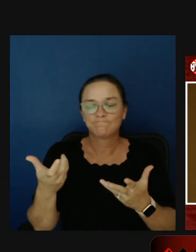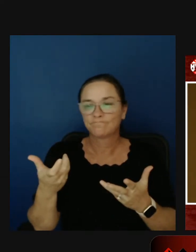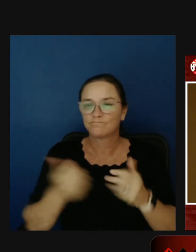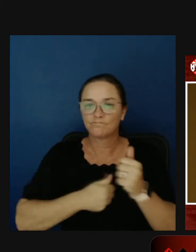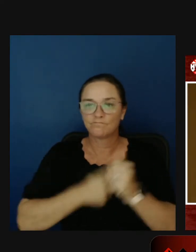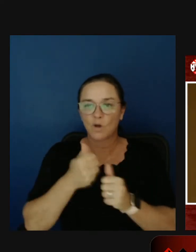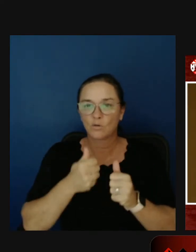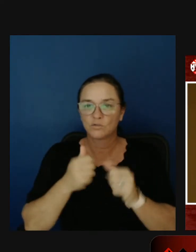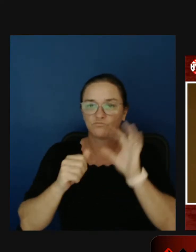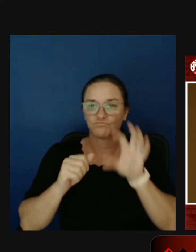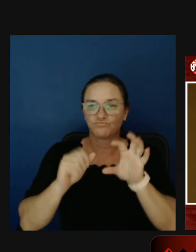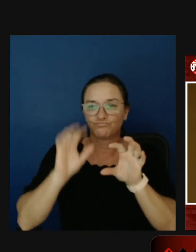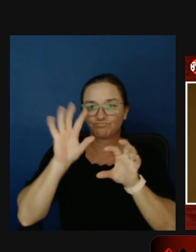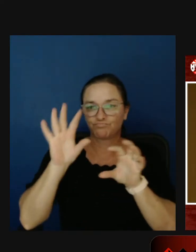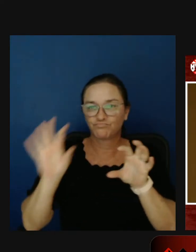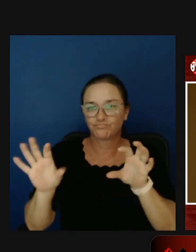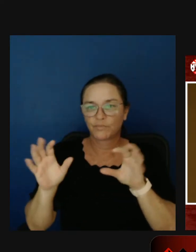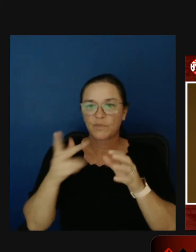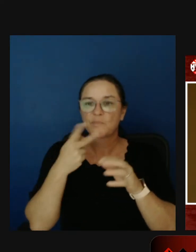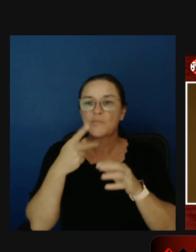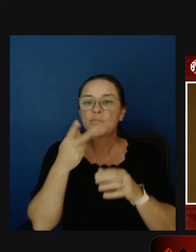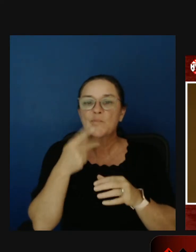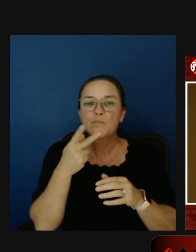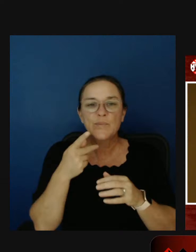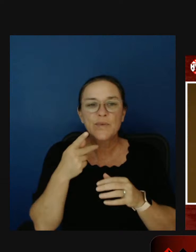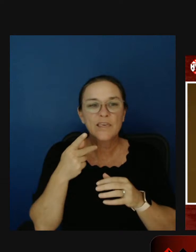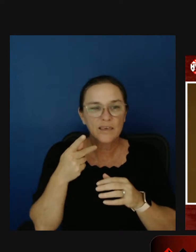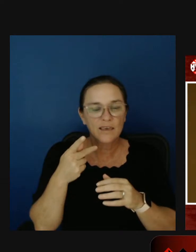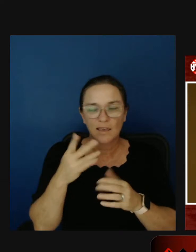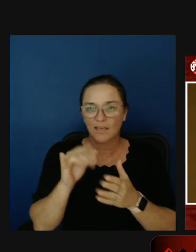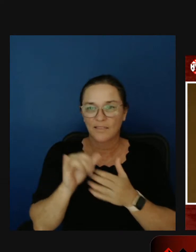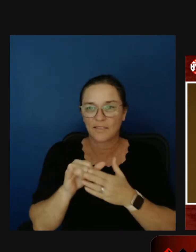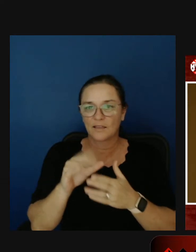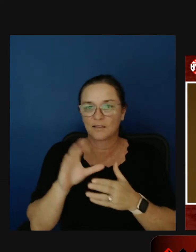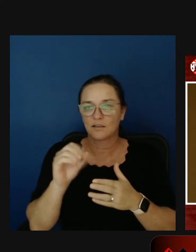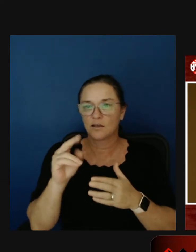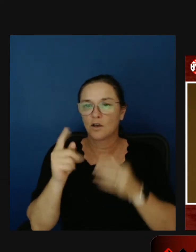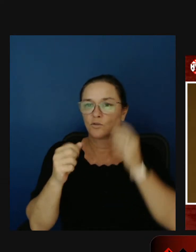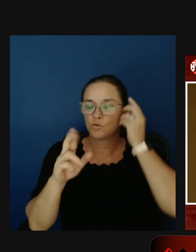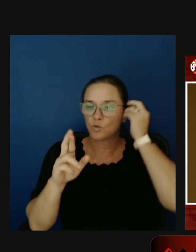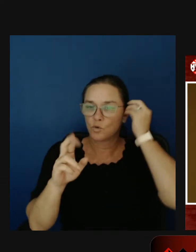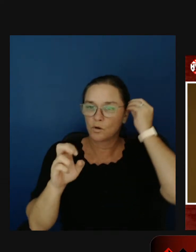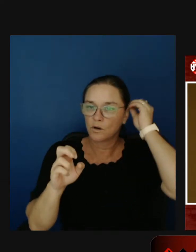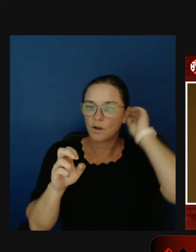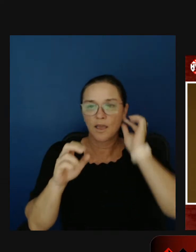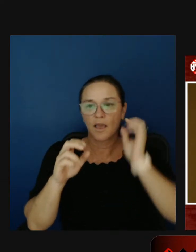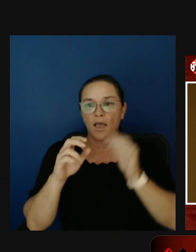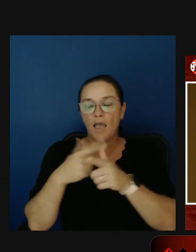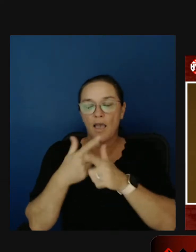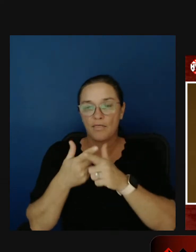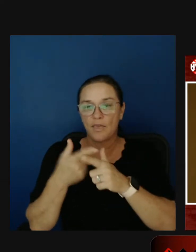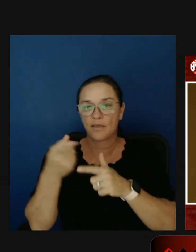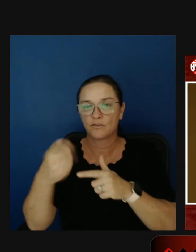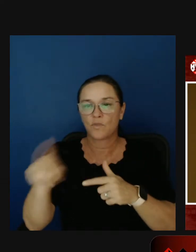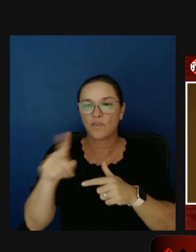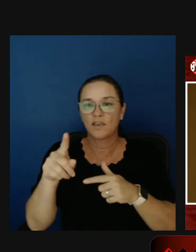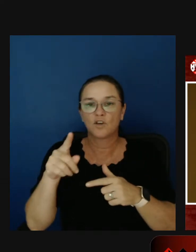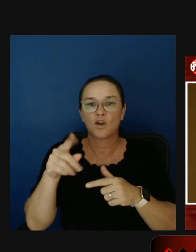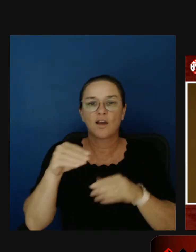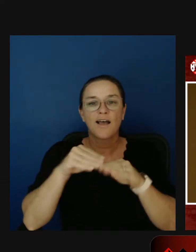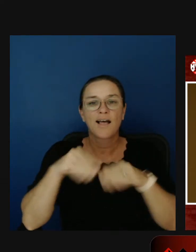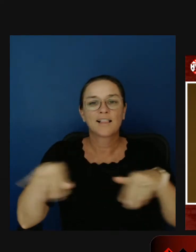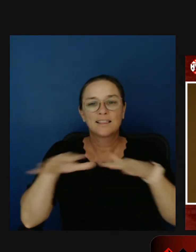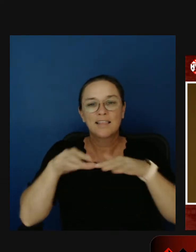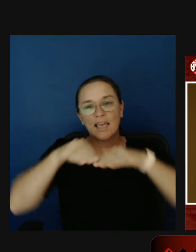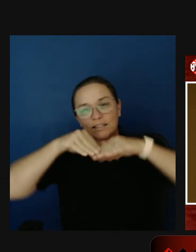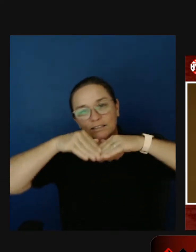here, kind of the pinkish color back there, contour lines. And then you've got all this gray. These are landslide deposits. So say you